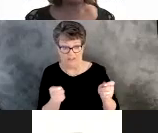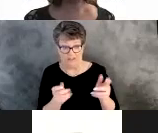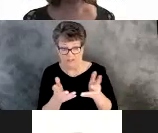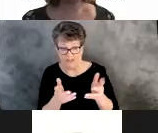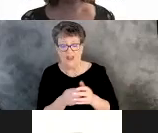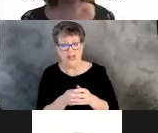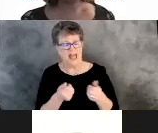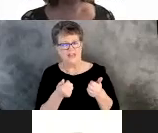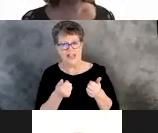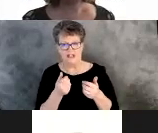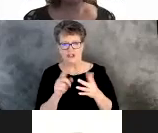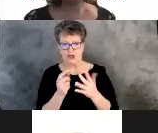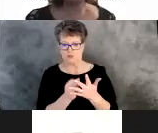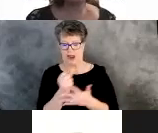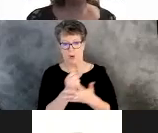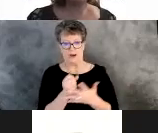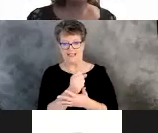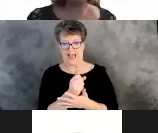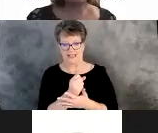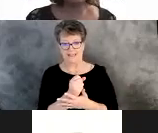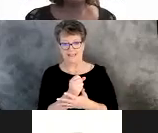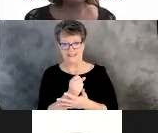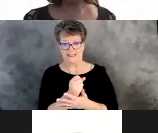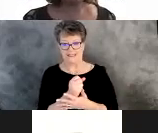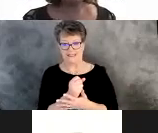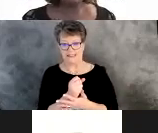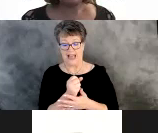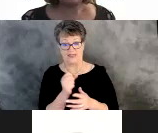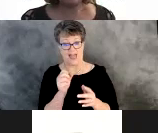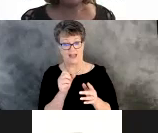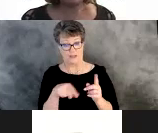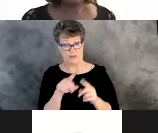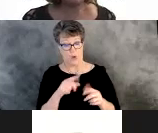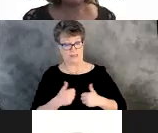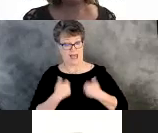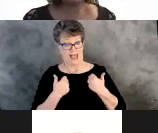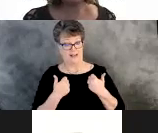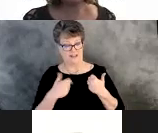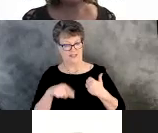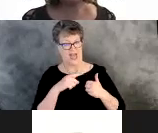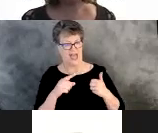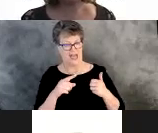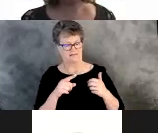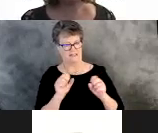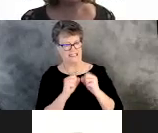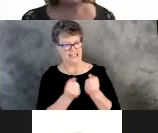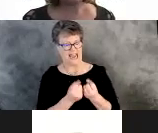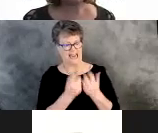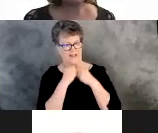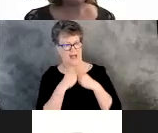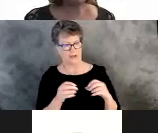to prioritize the lives that society valued more. So people with disabilities and older adults